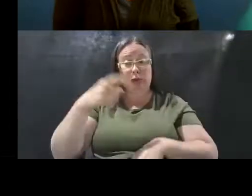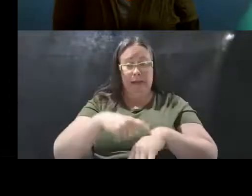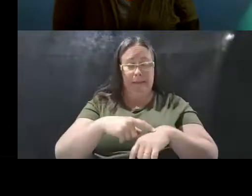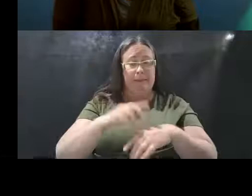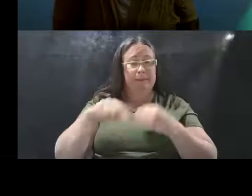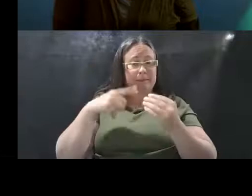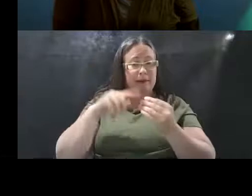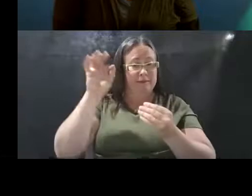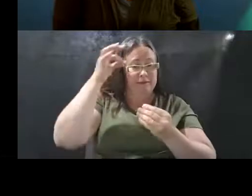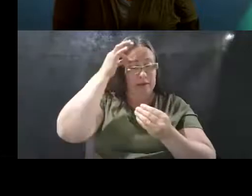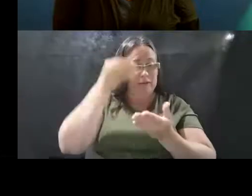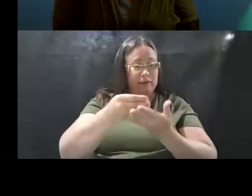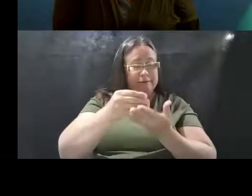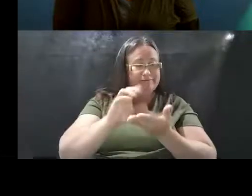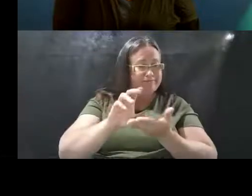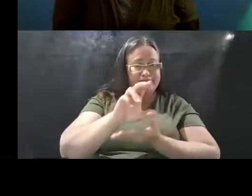to